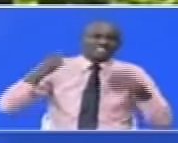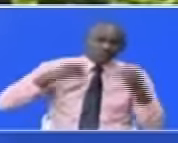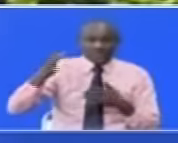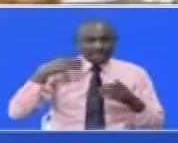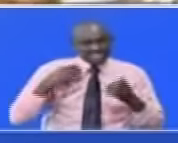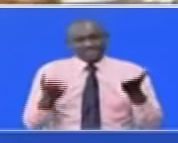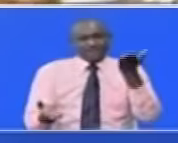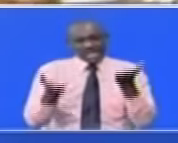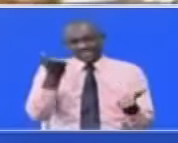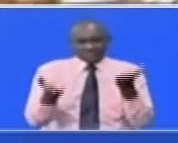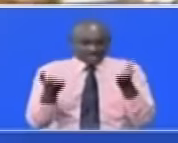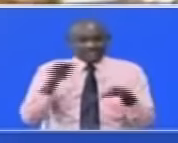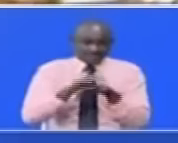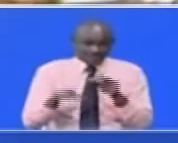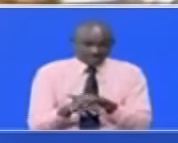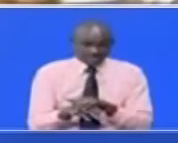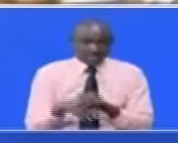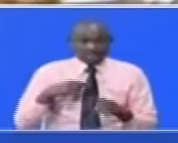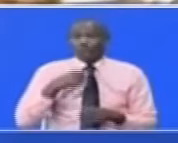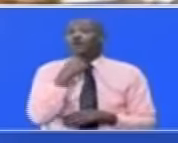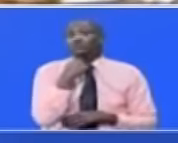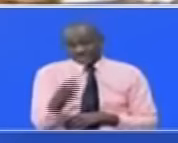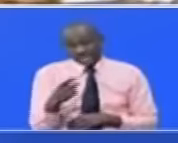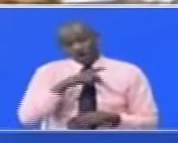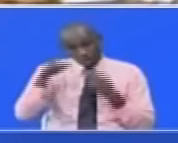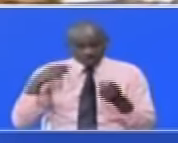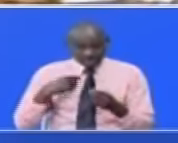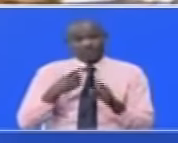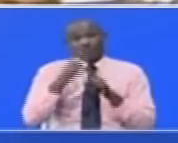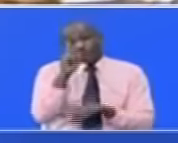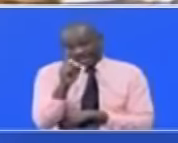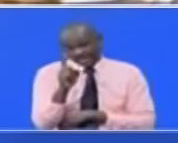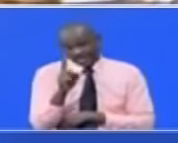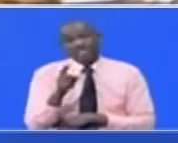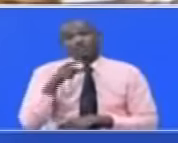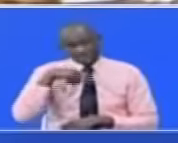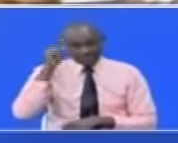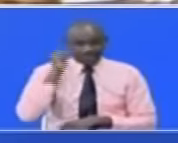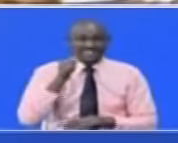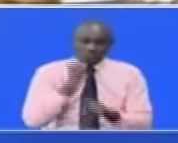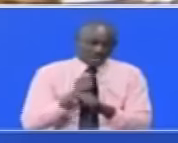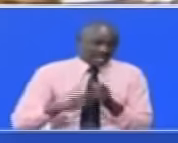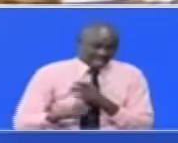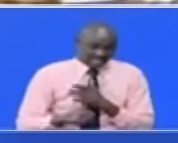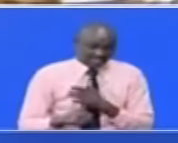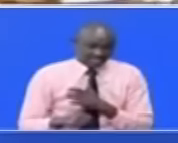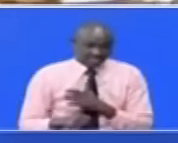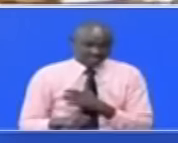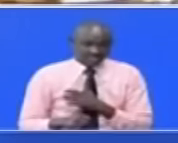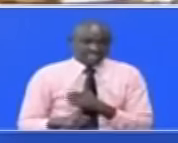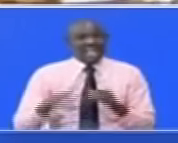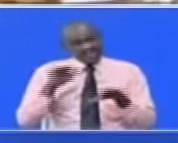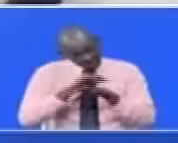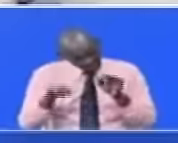to balance them. Wanaoingia katika kidato cha kwanza kwamba wanafaa kufanya bidii katika kile